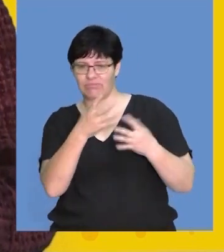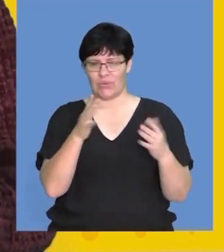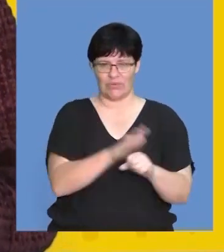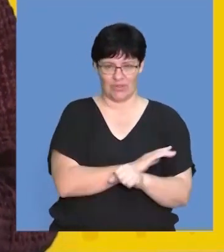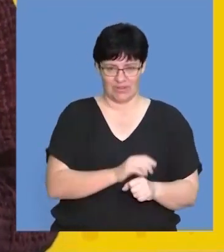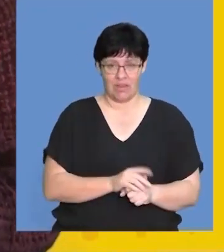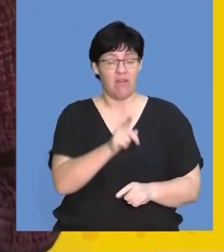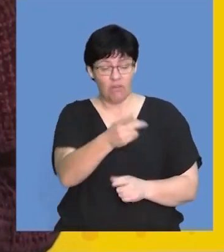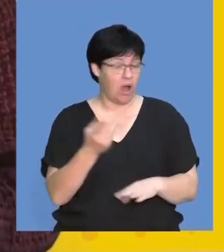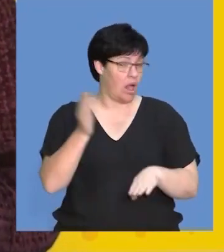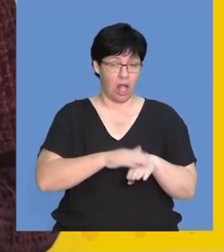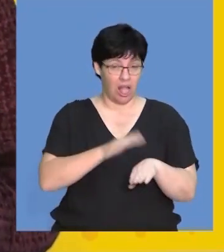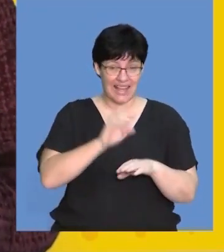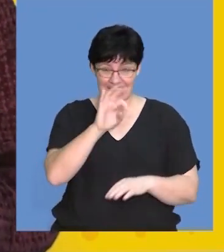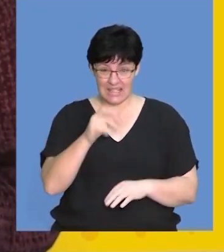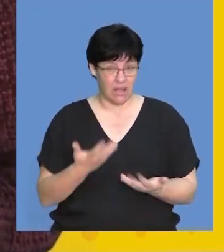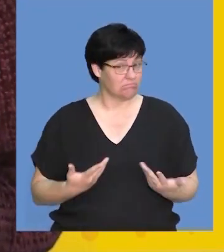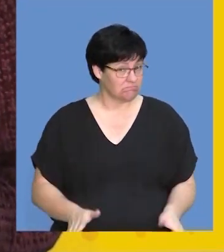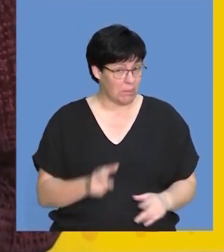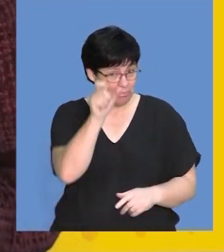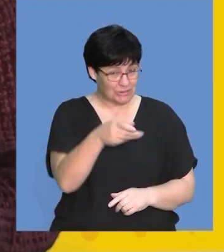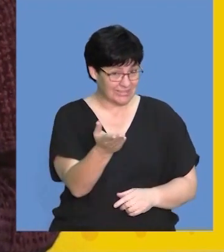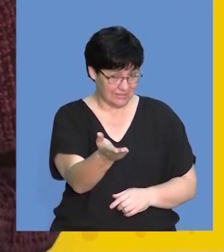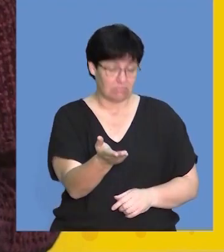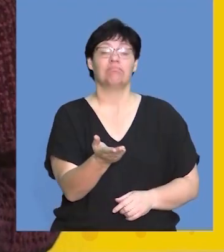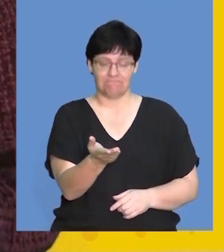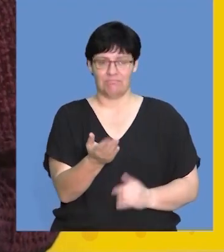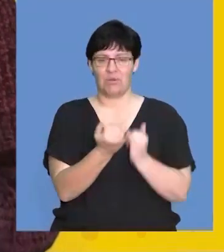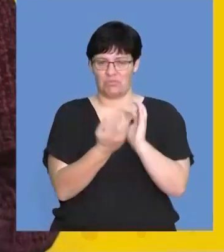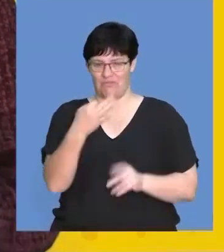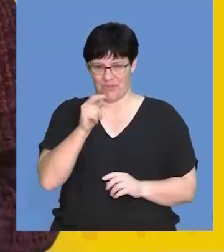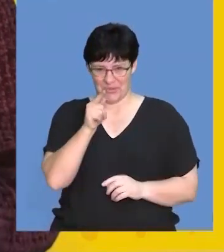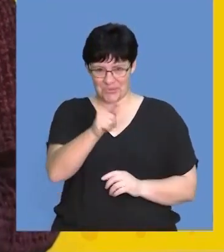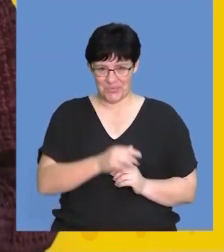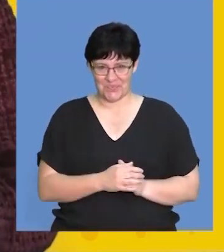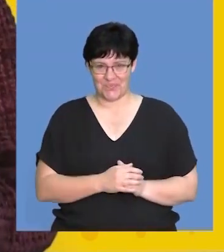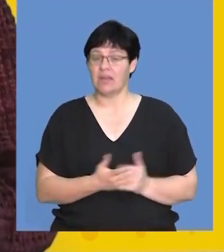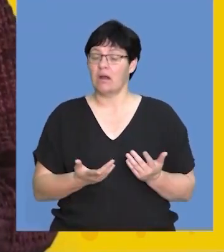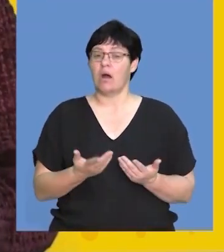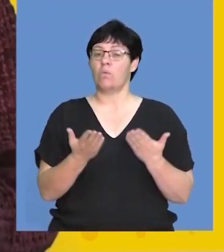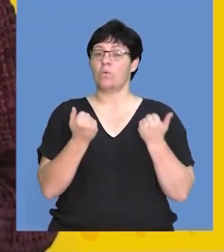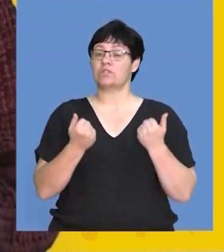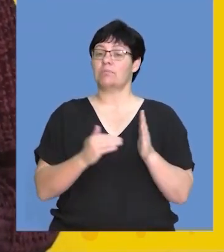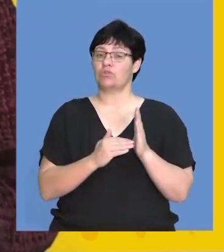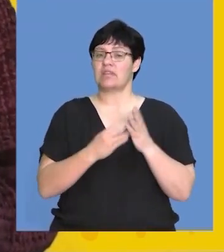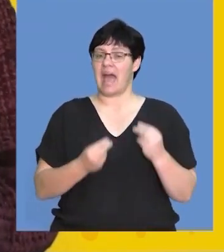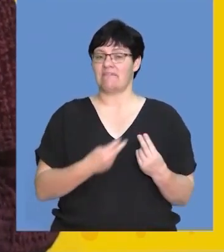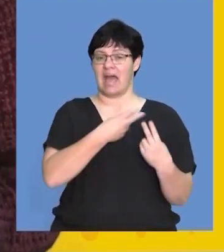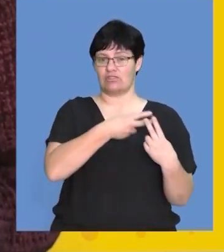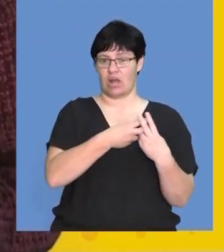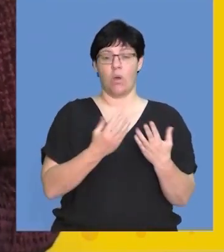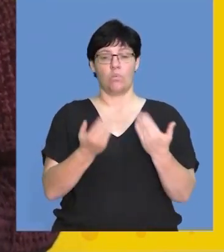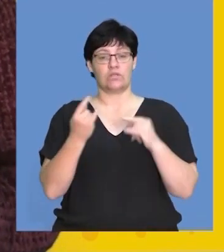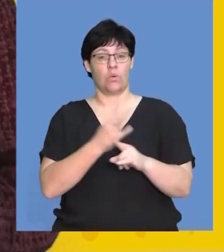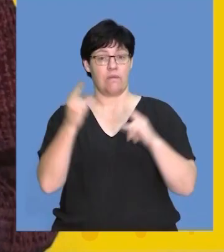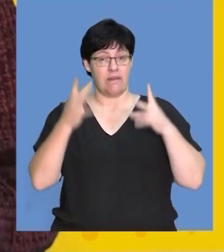If you're someone who's constantly running out of data, then this next competition is just for you. Woza Matrix is bringing you the hashtag